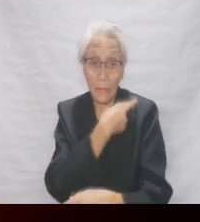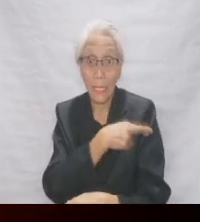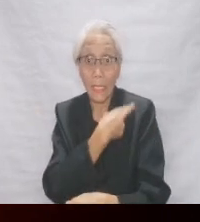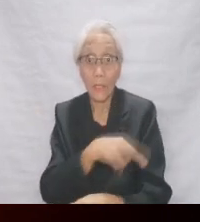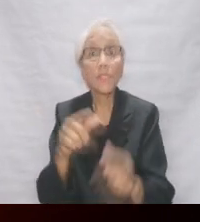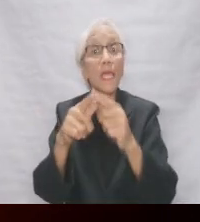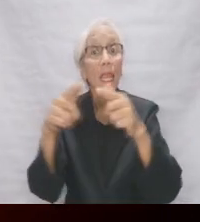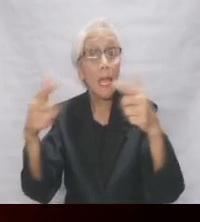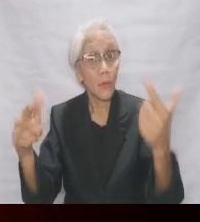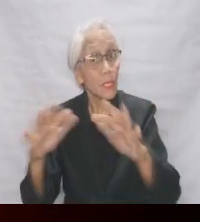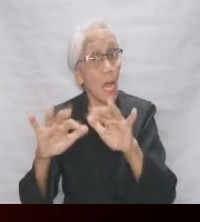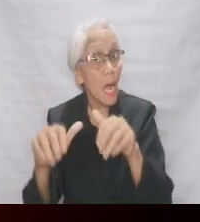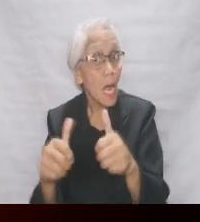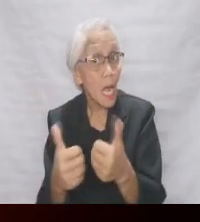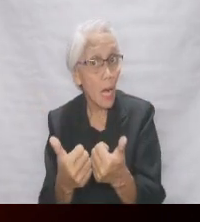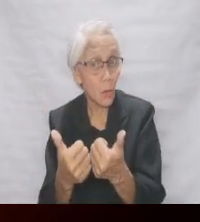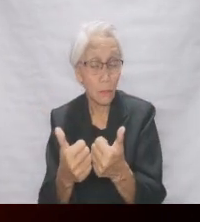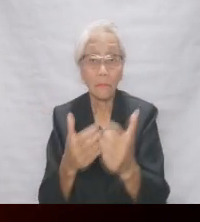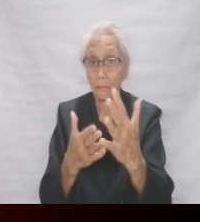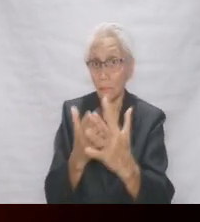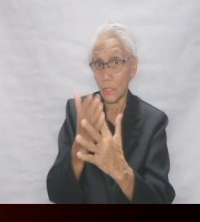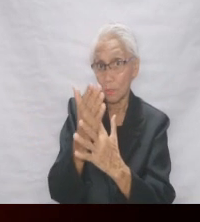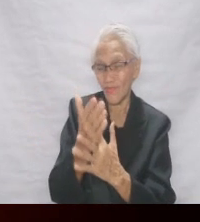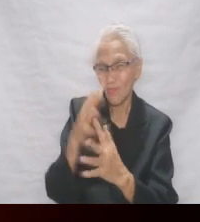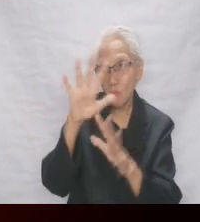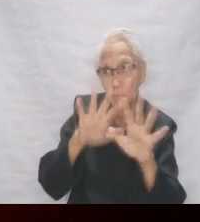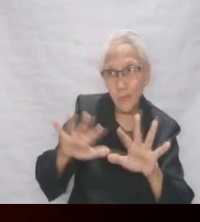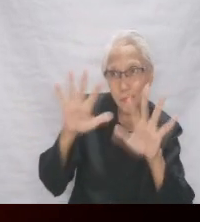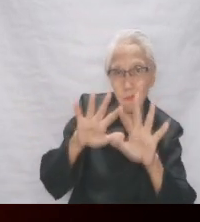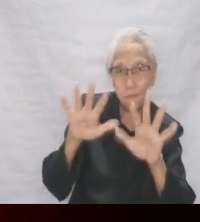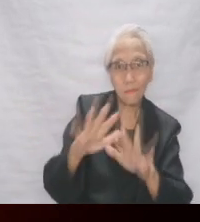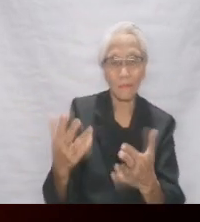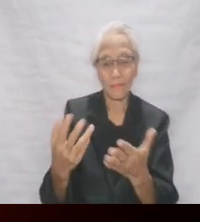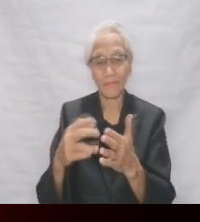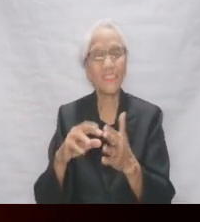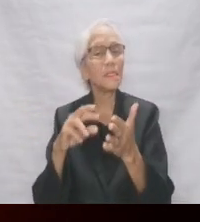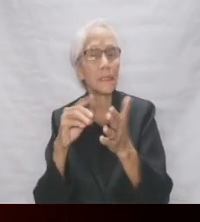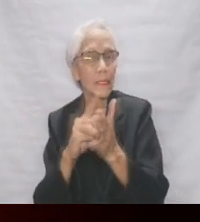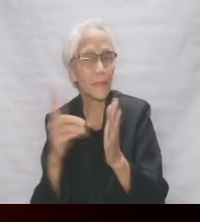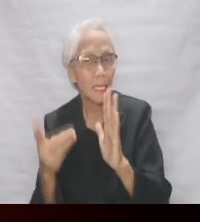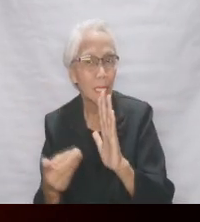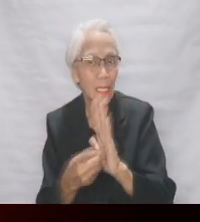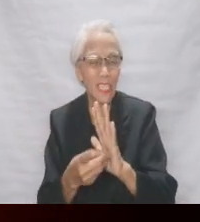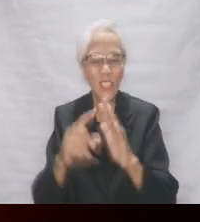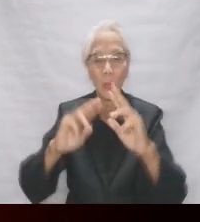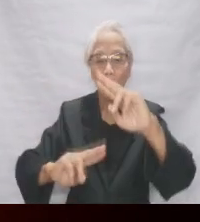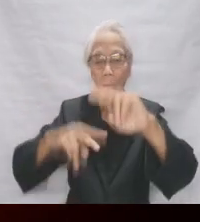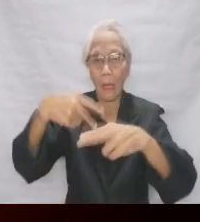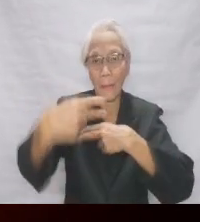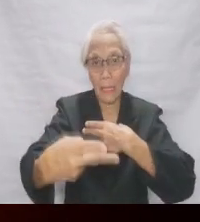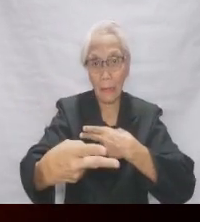language. How? Through ambiguity, kalabuan, definitional reversals,